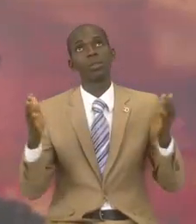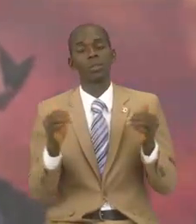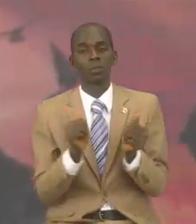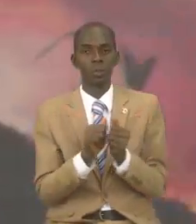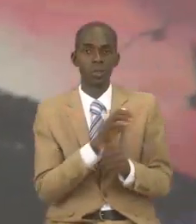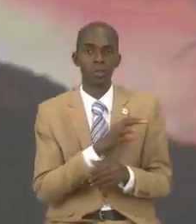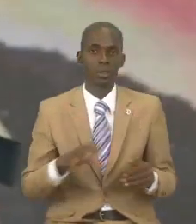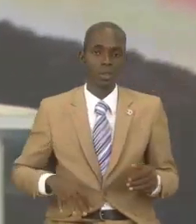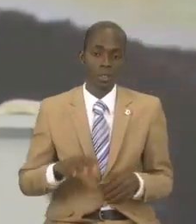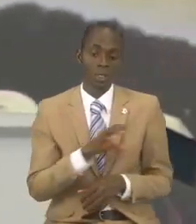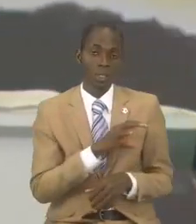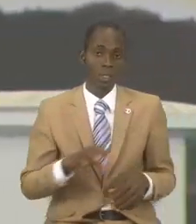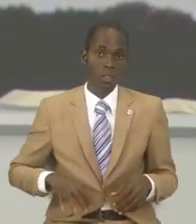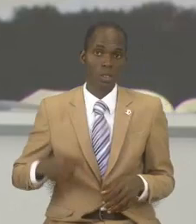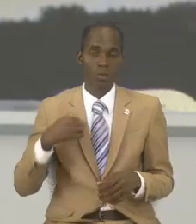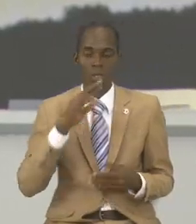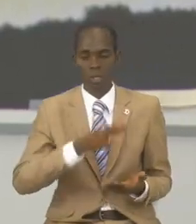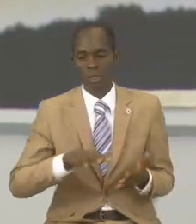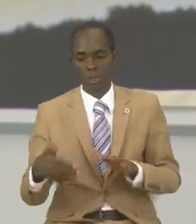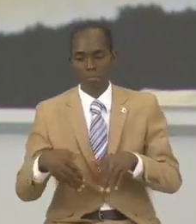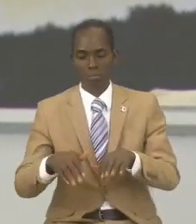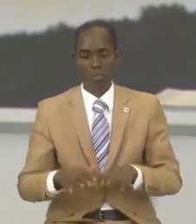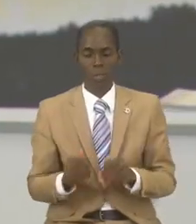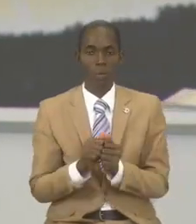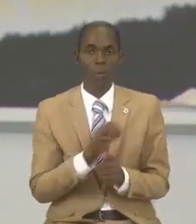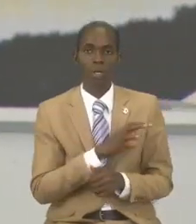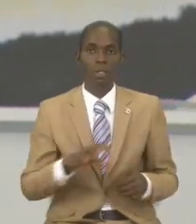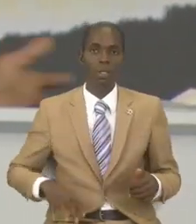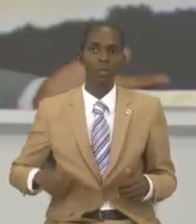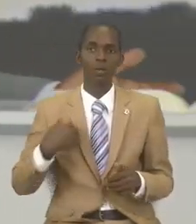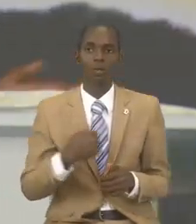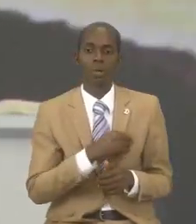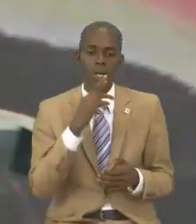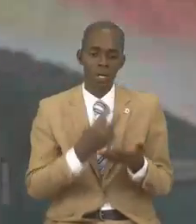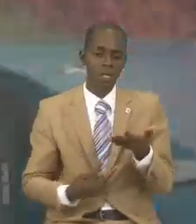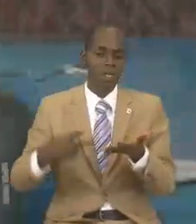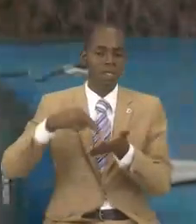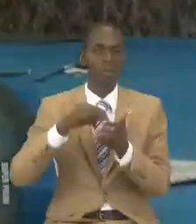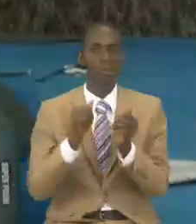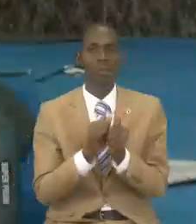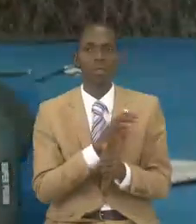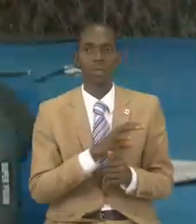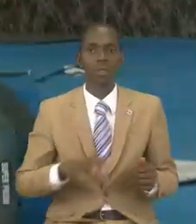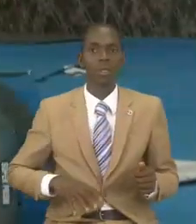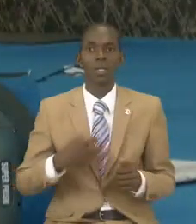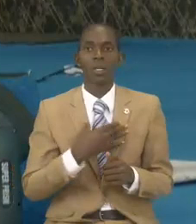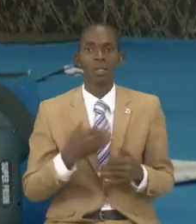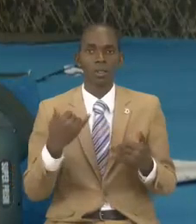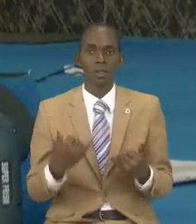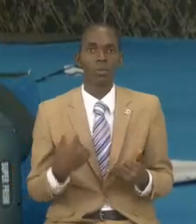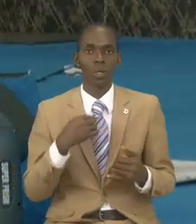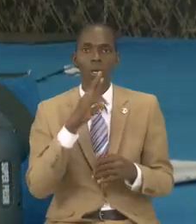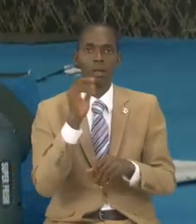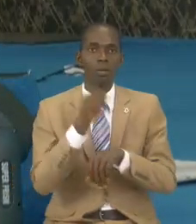are dead and buried with Christ. Christ, we are risen with Christ. And then Christ, we are conquering with Christ.